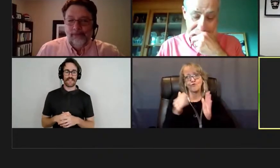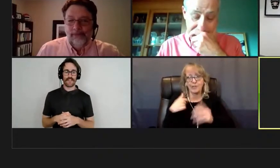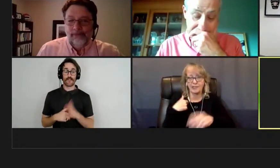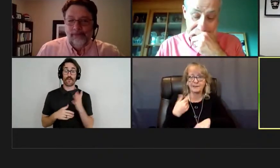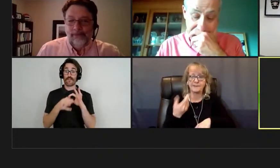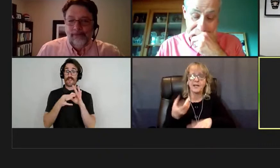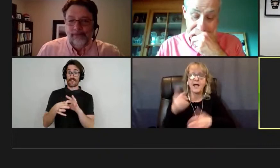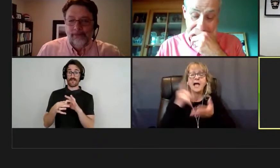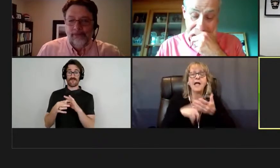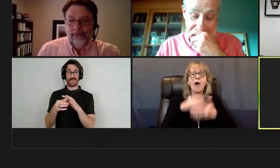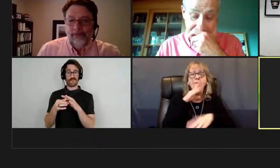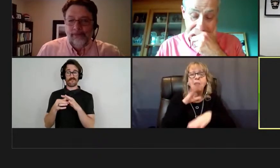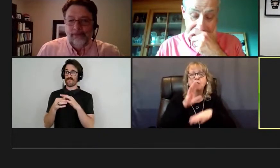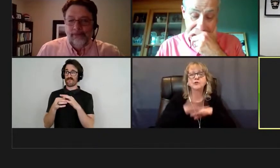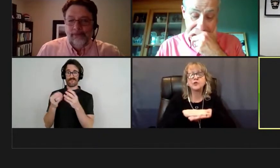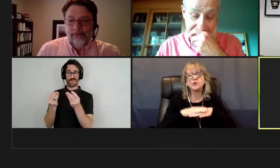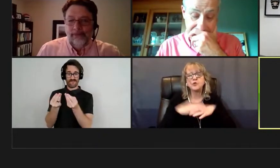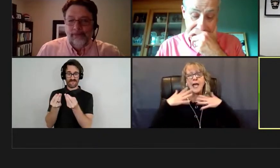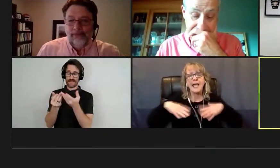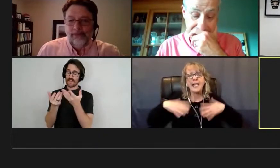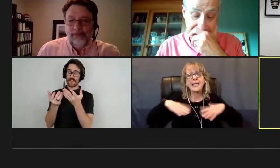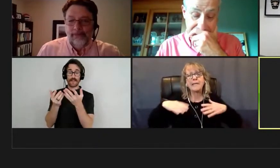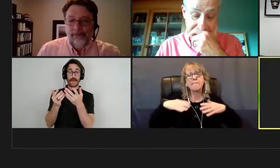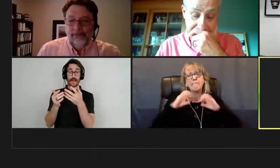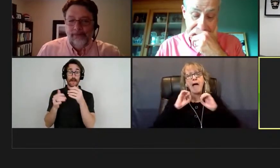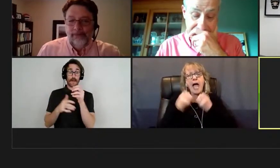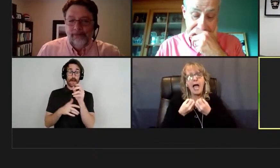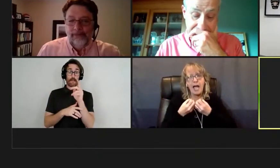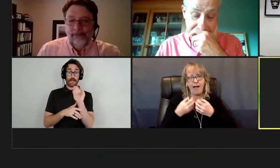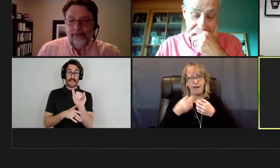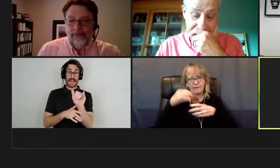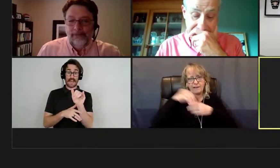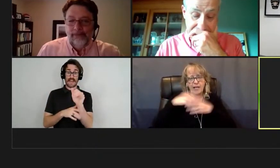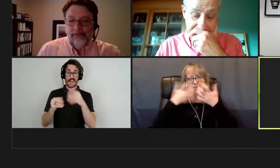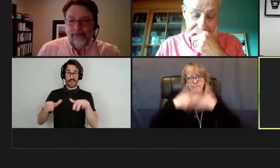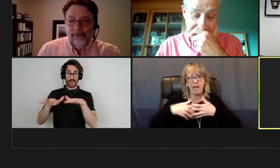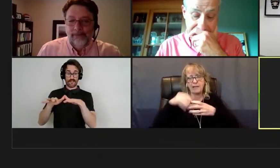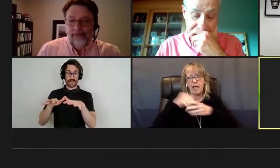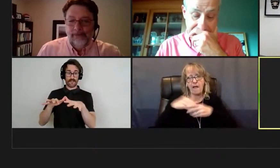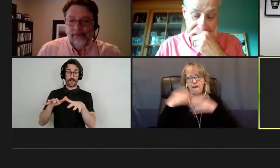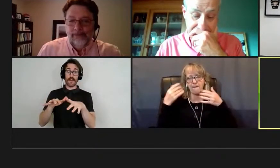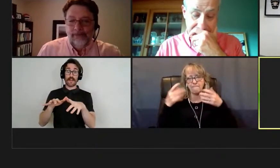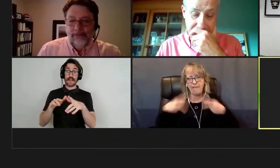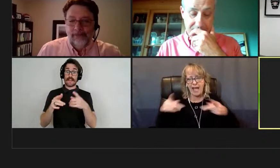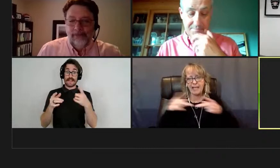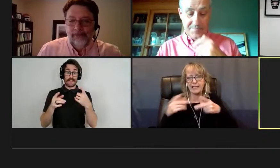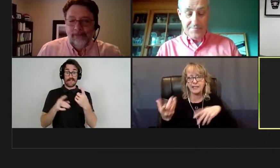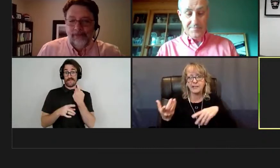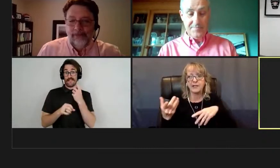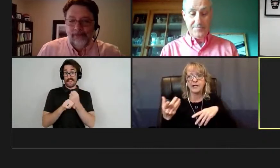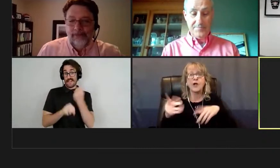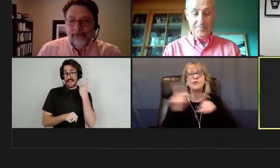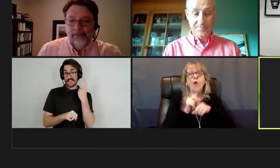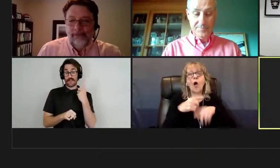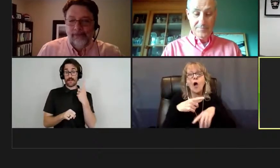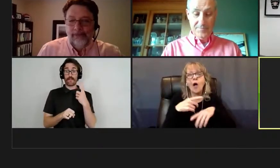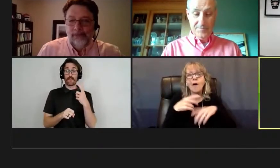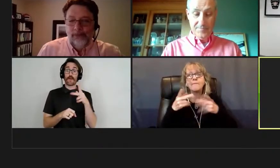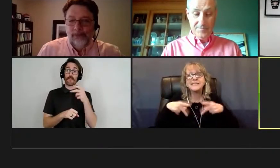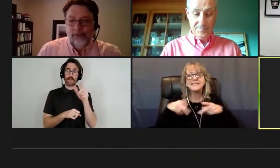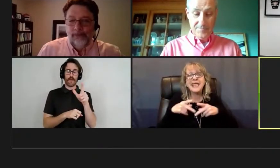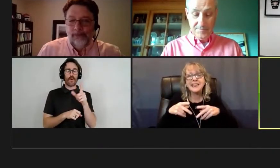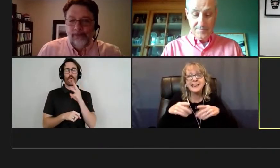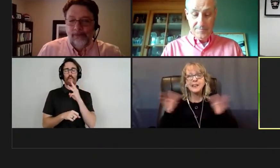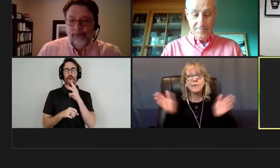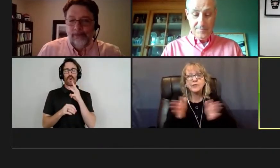ahead, last time we went through this, splash pads were considered a safe zone. How would that look? Are we thinking that far